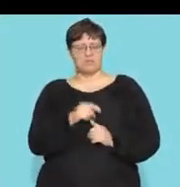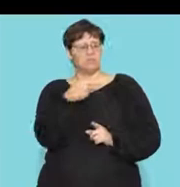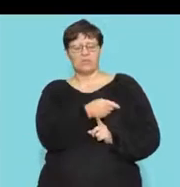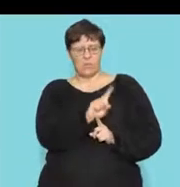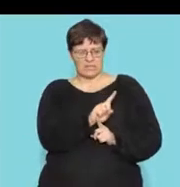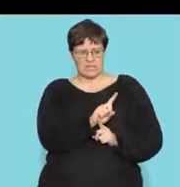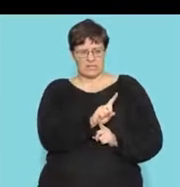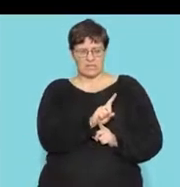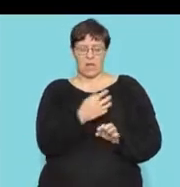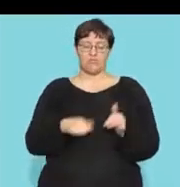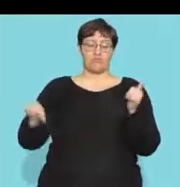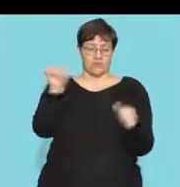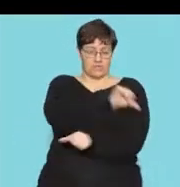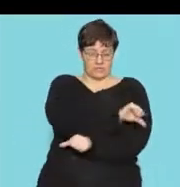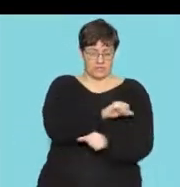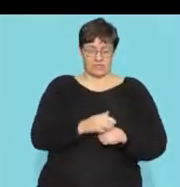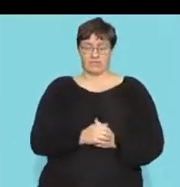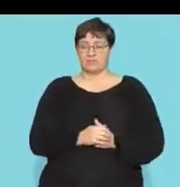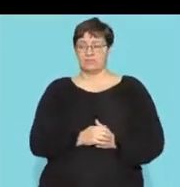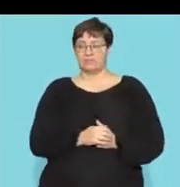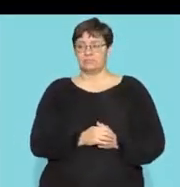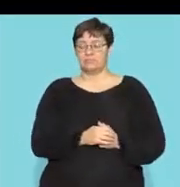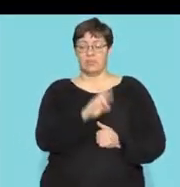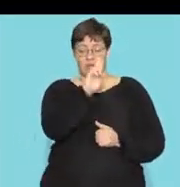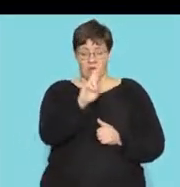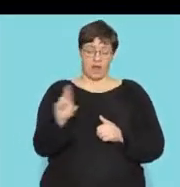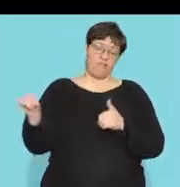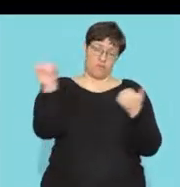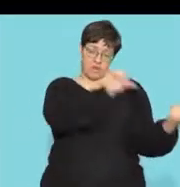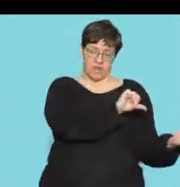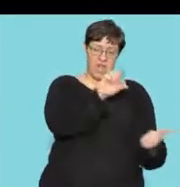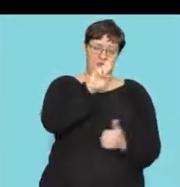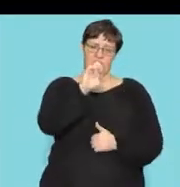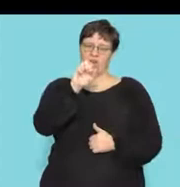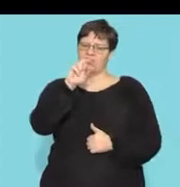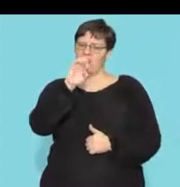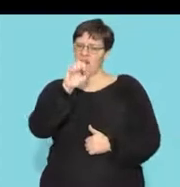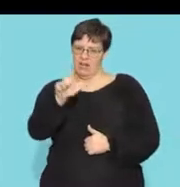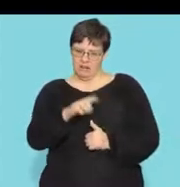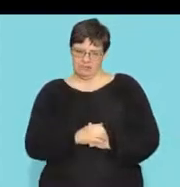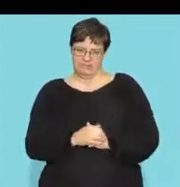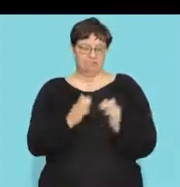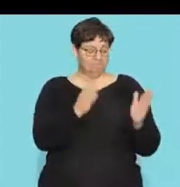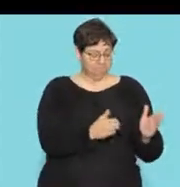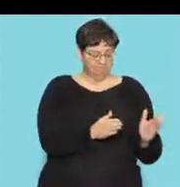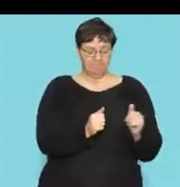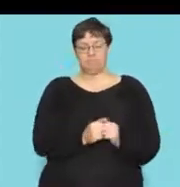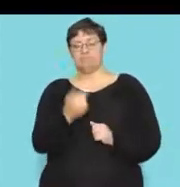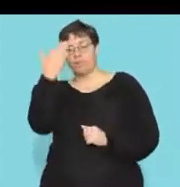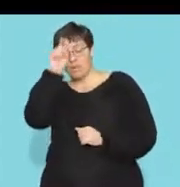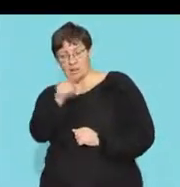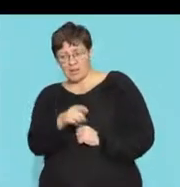My reversal. So let me mark it with an R so you know what that is. Right. What else do I know? I